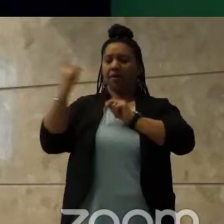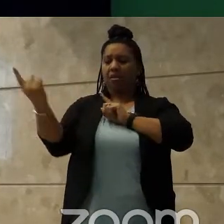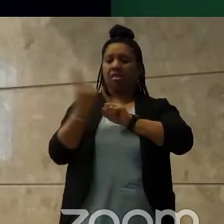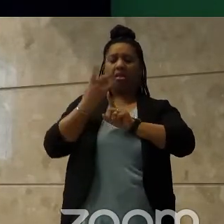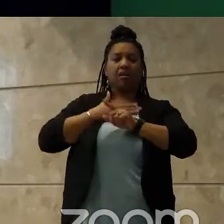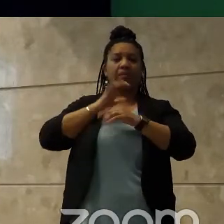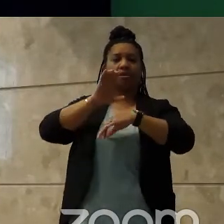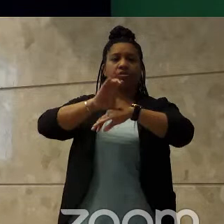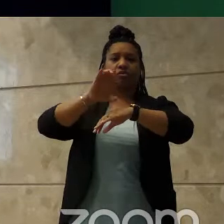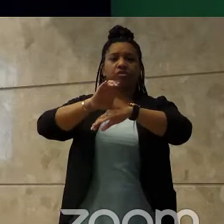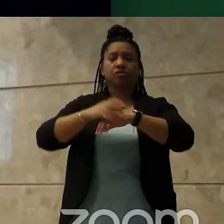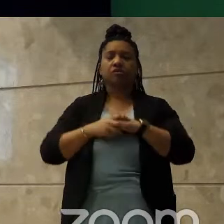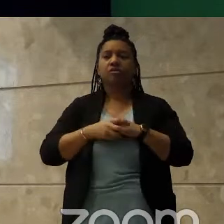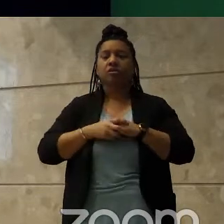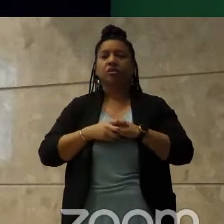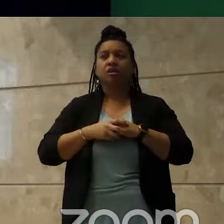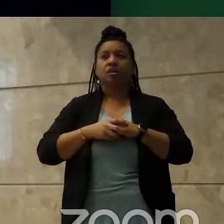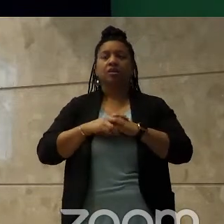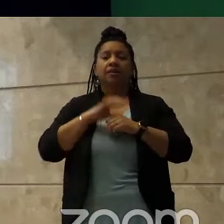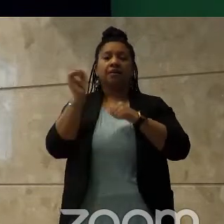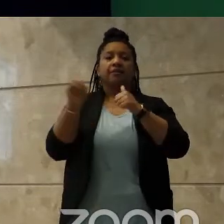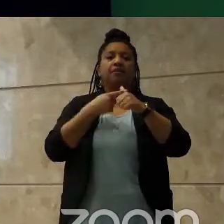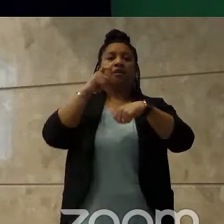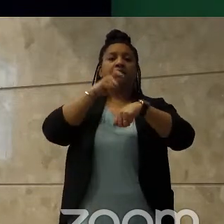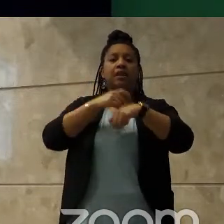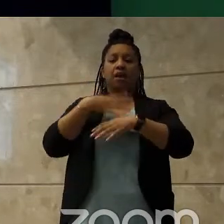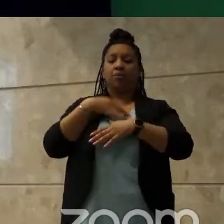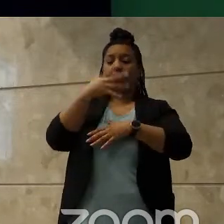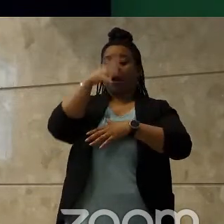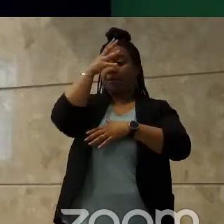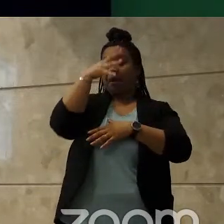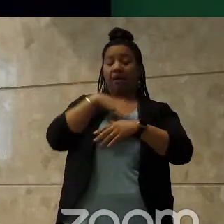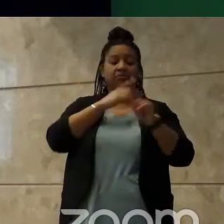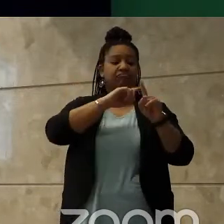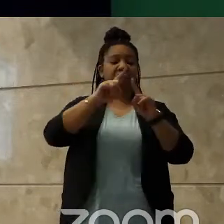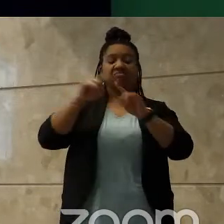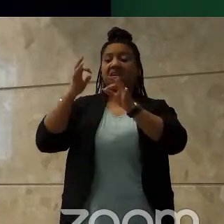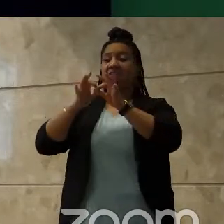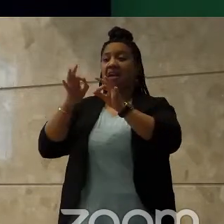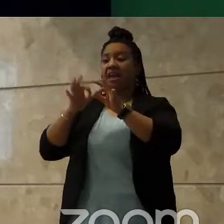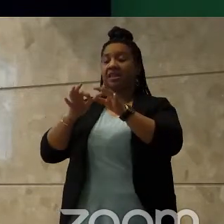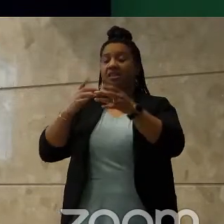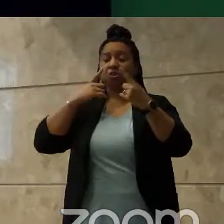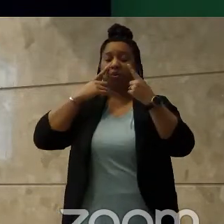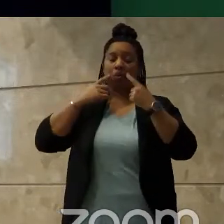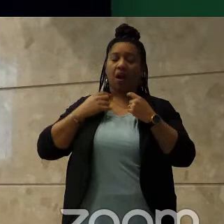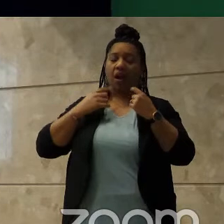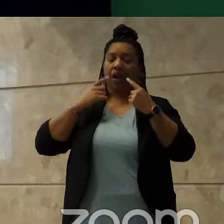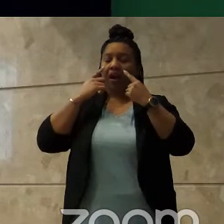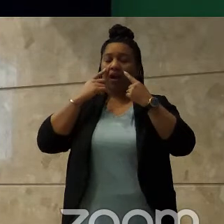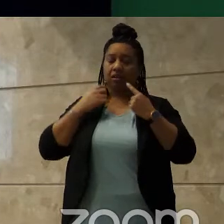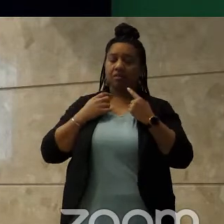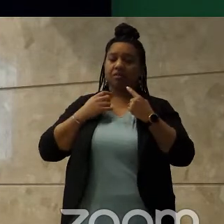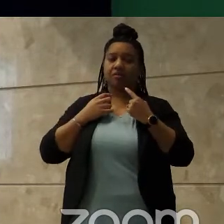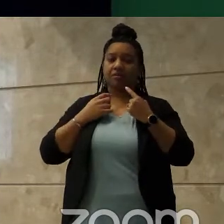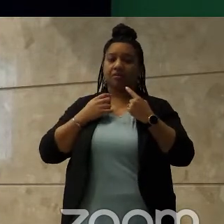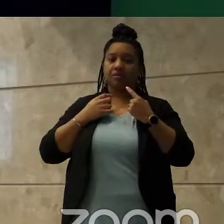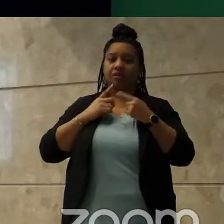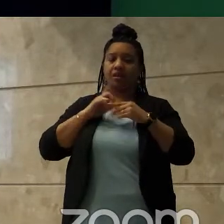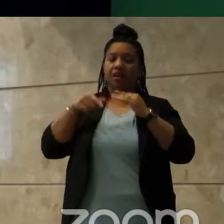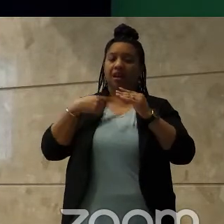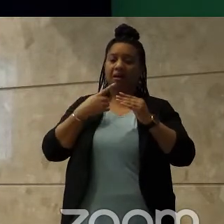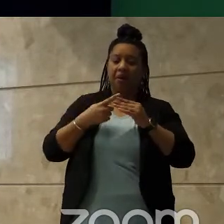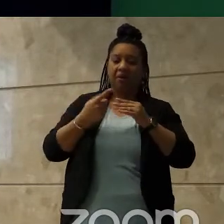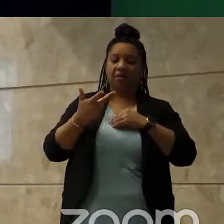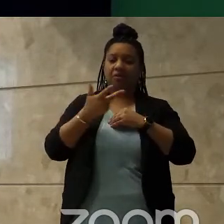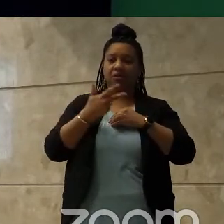first time white men of every faith there crying over the death of